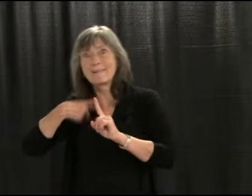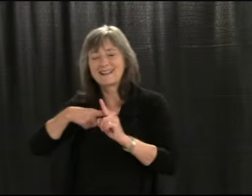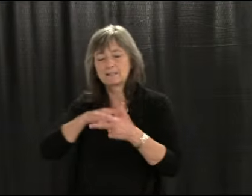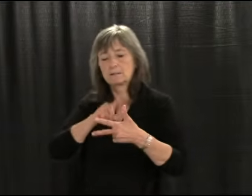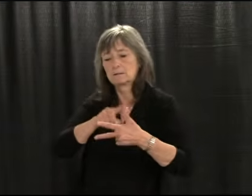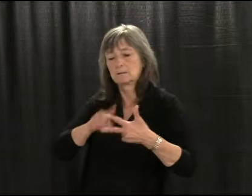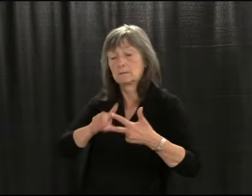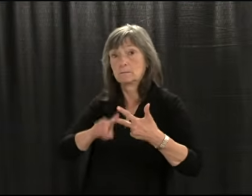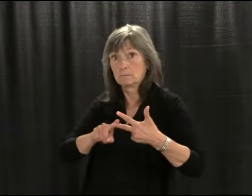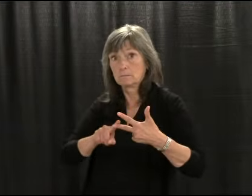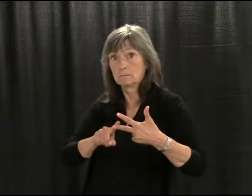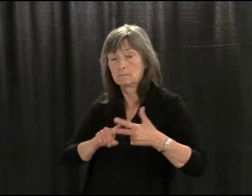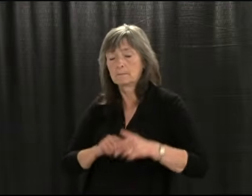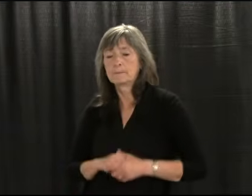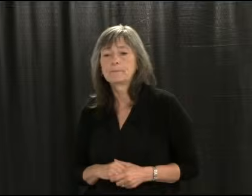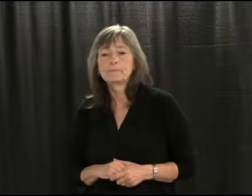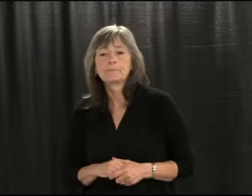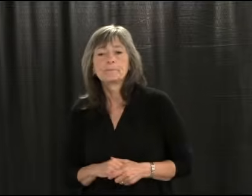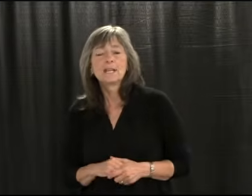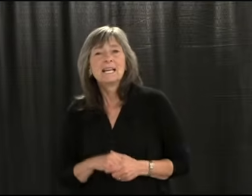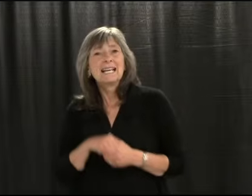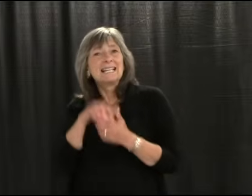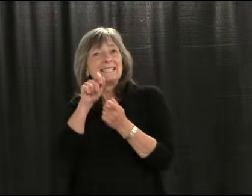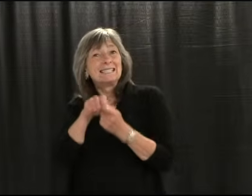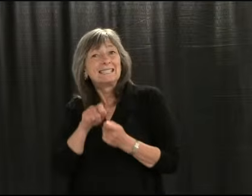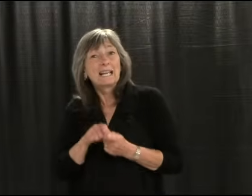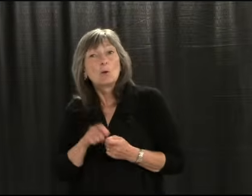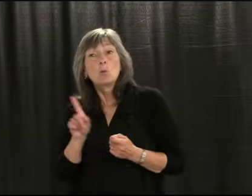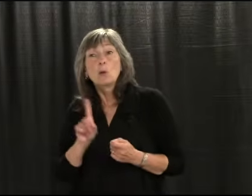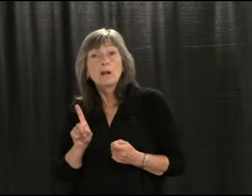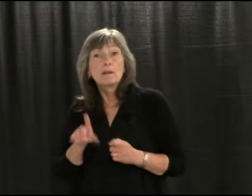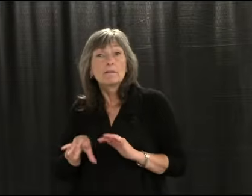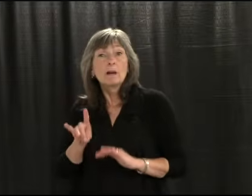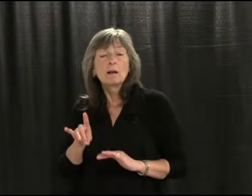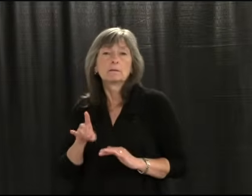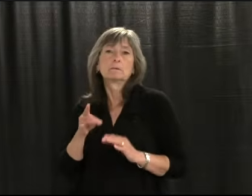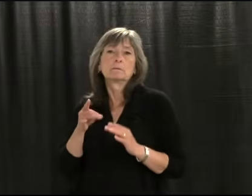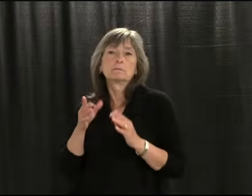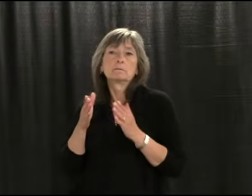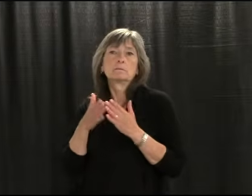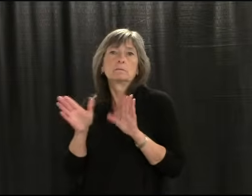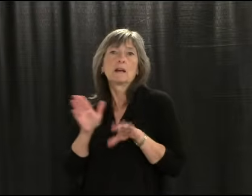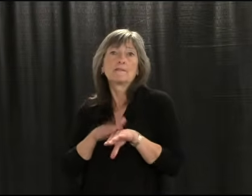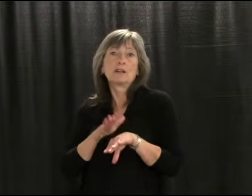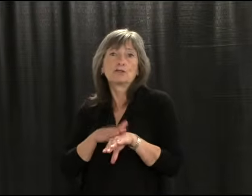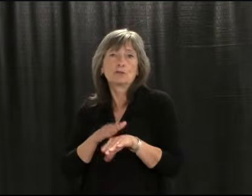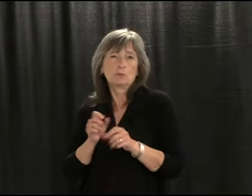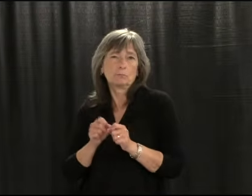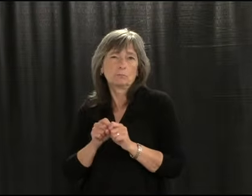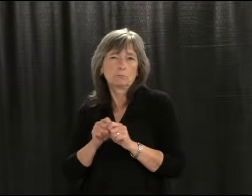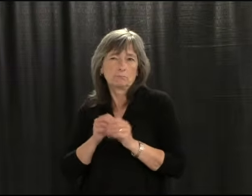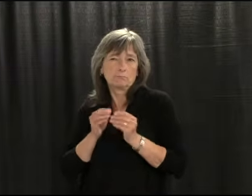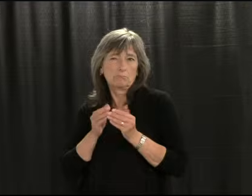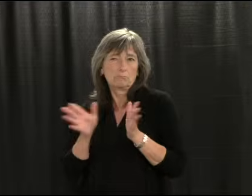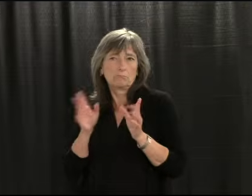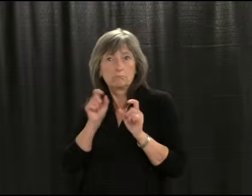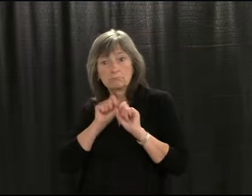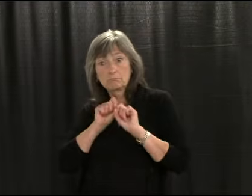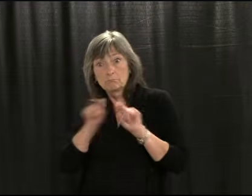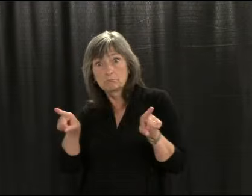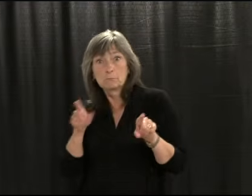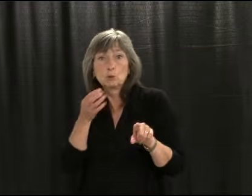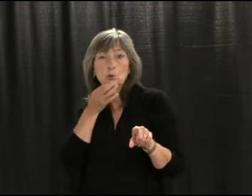The specific details will be included in a public advisory, which, if not already issued, will be issued very